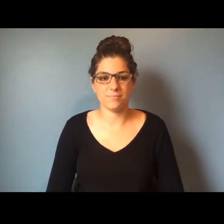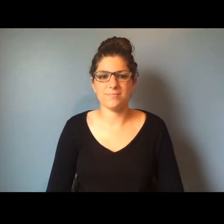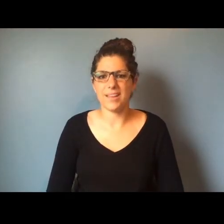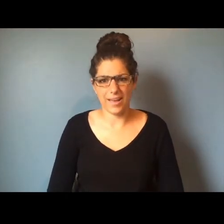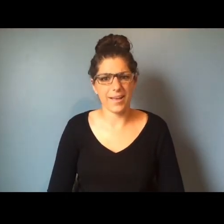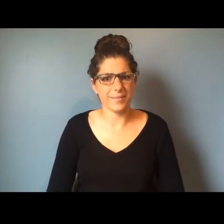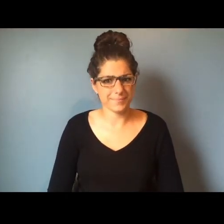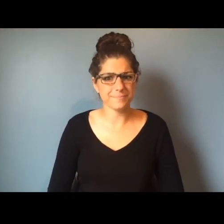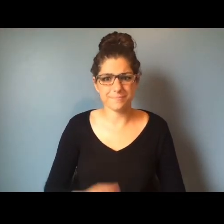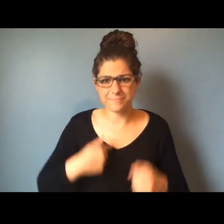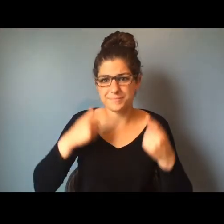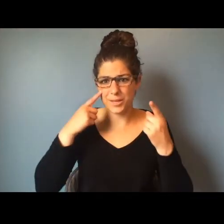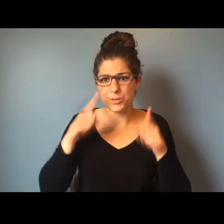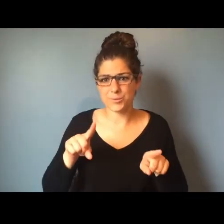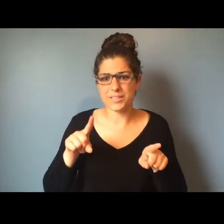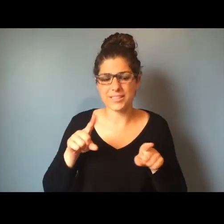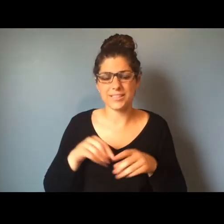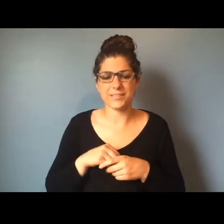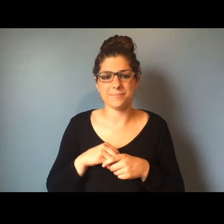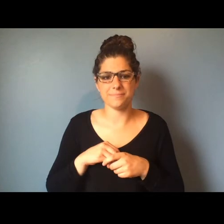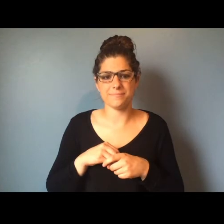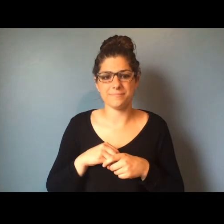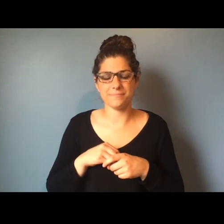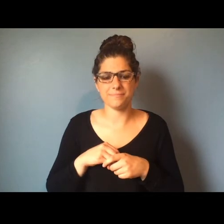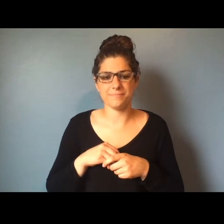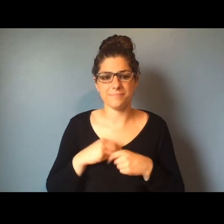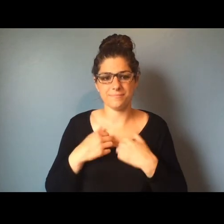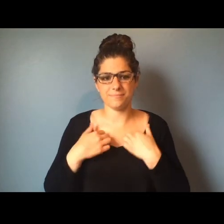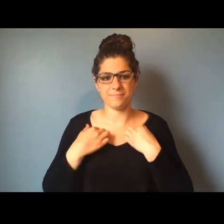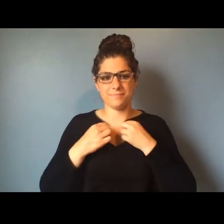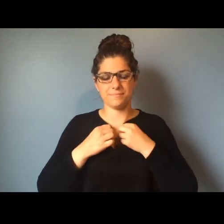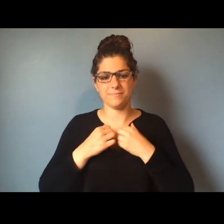Definitely, I agree. Like, you see, I